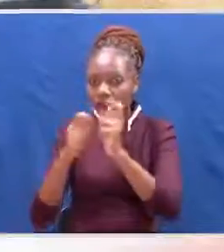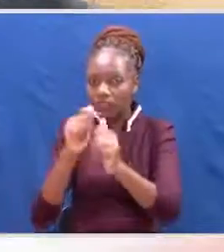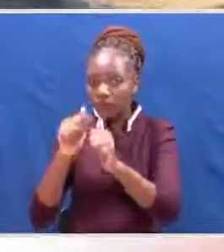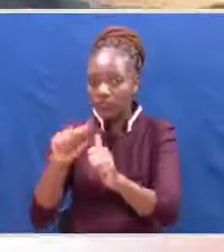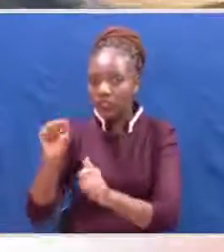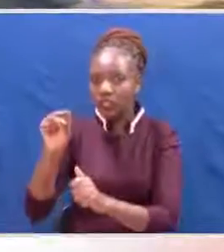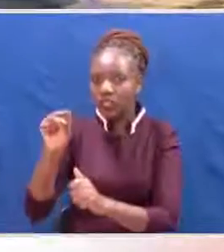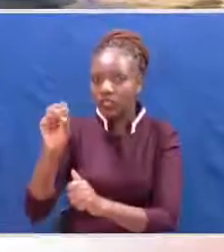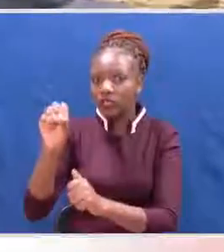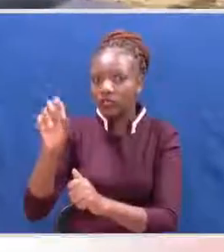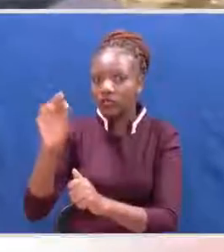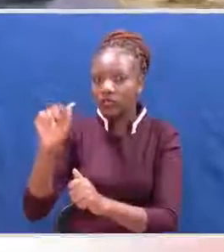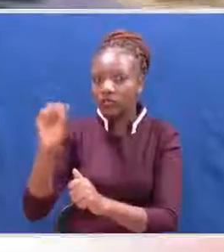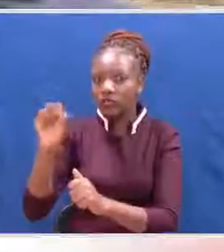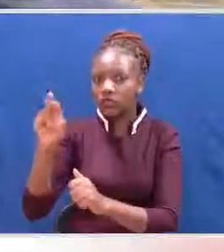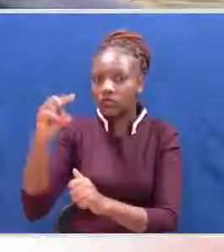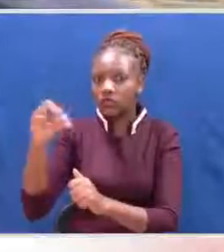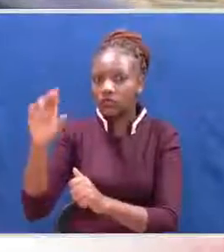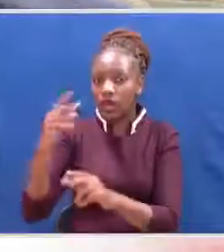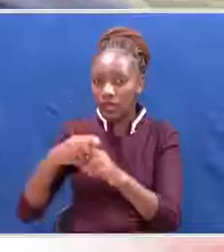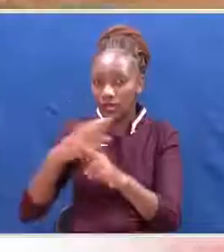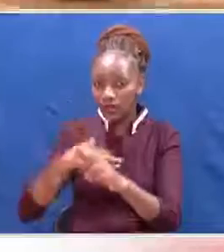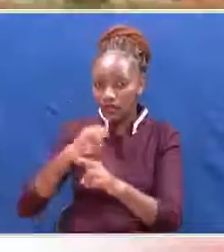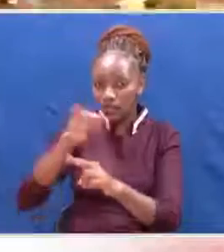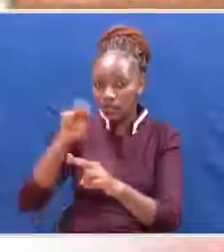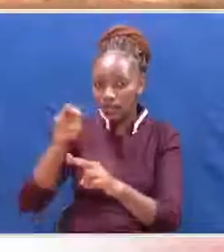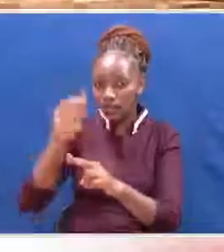Ochieng. Welcome. My name is Julius Juma.